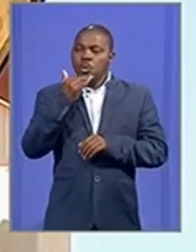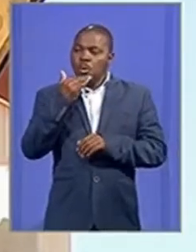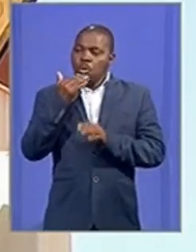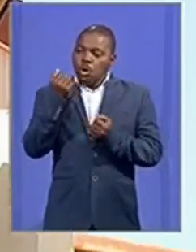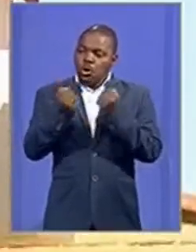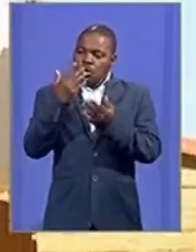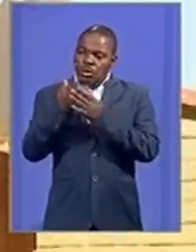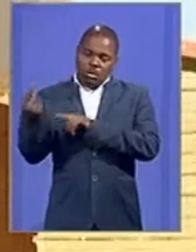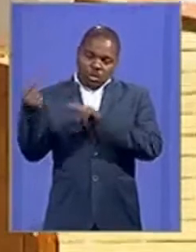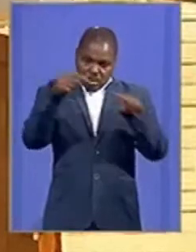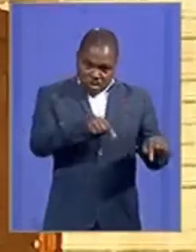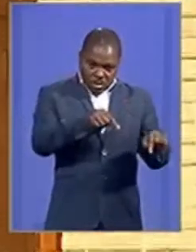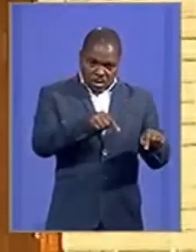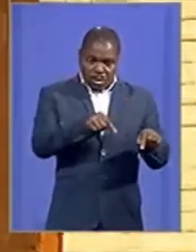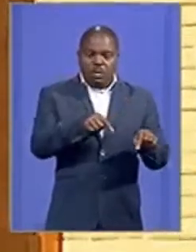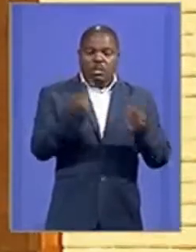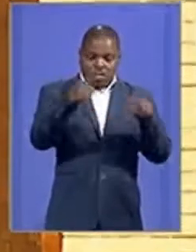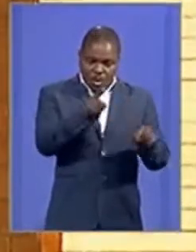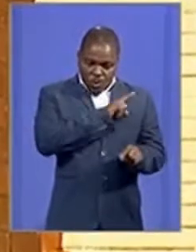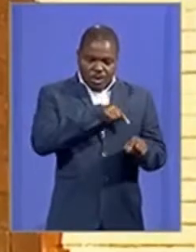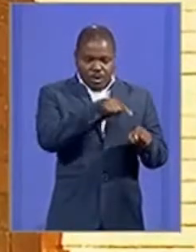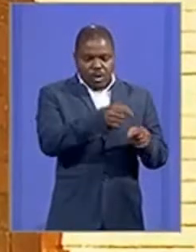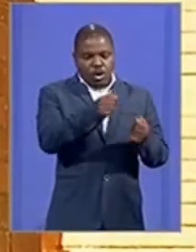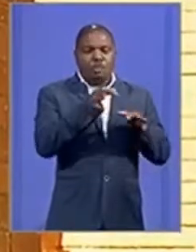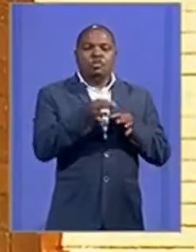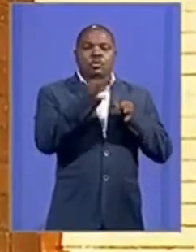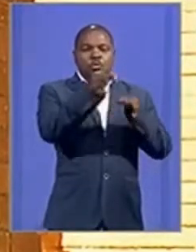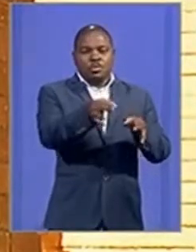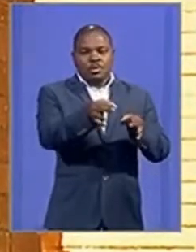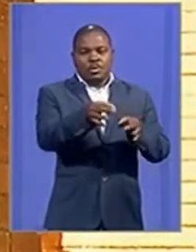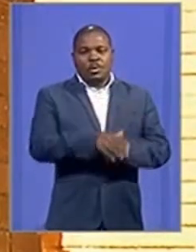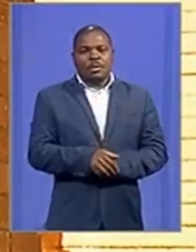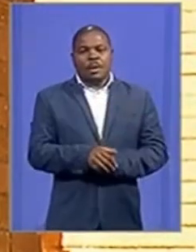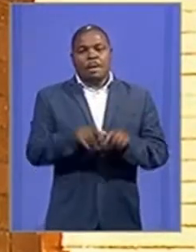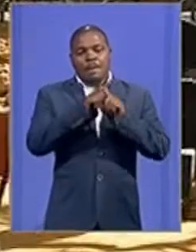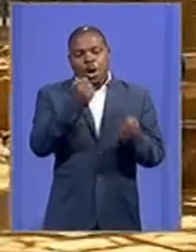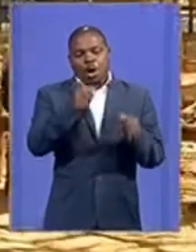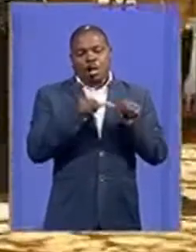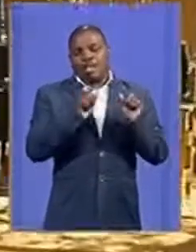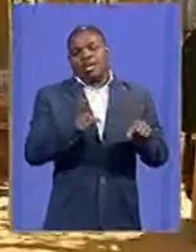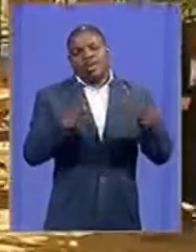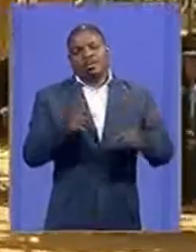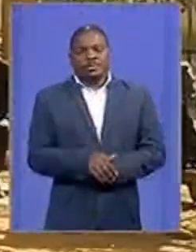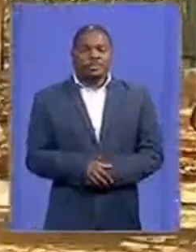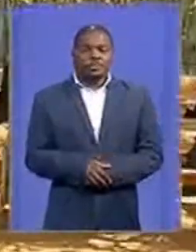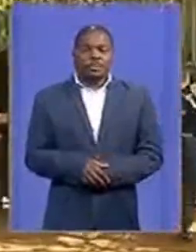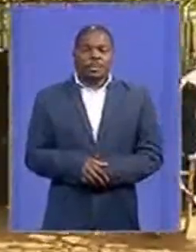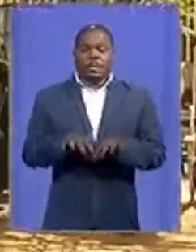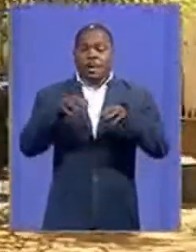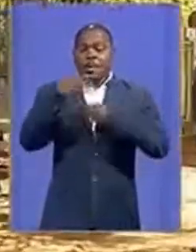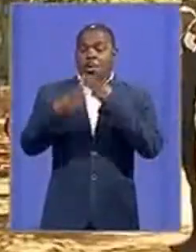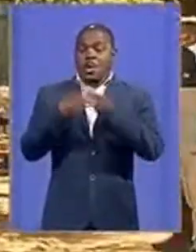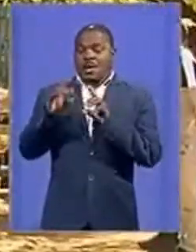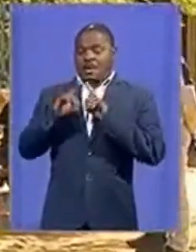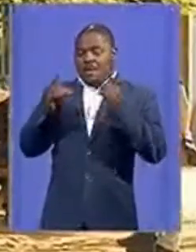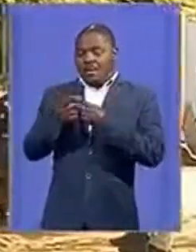those who will be coming here for postponement, but they're not going to be coming from the holding cells. Kgoro ya mešomo ya setšhaba a